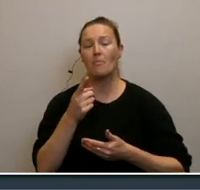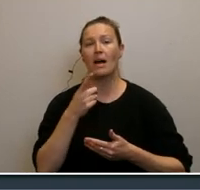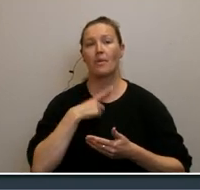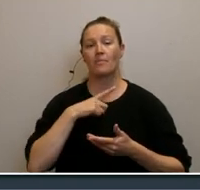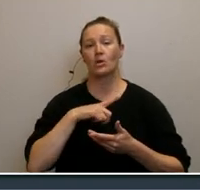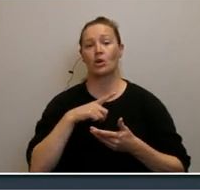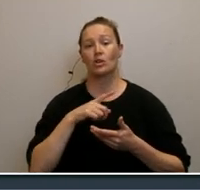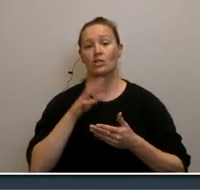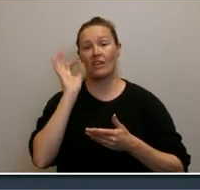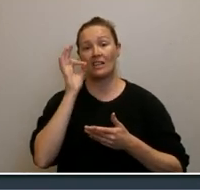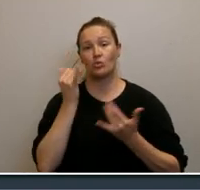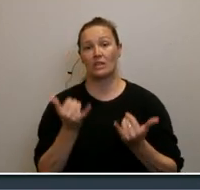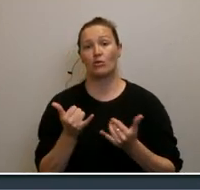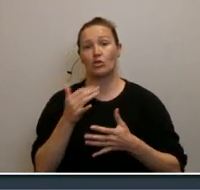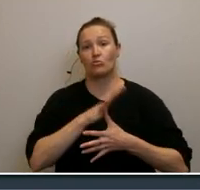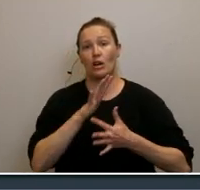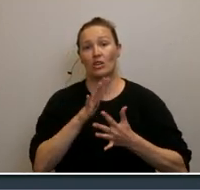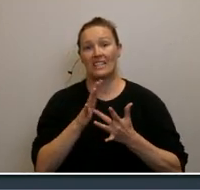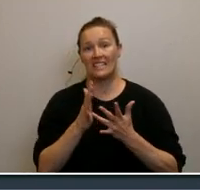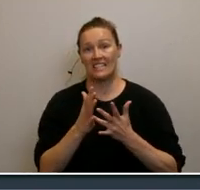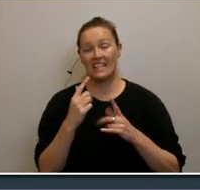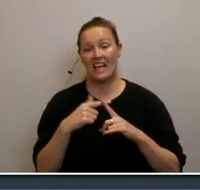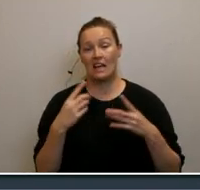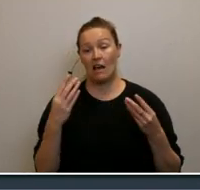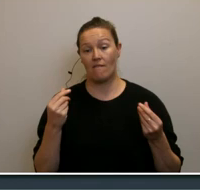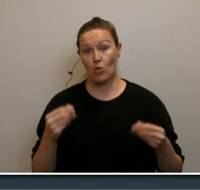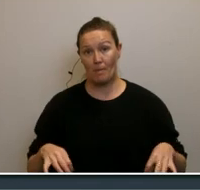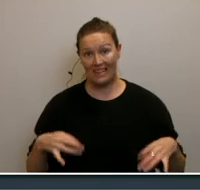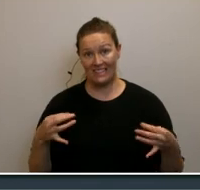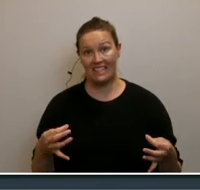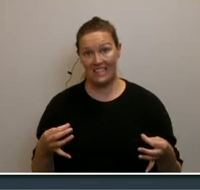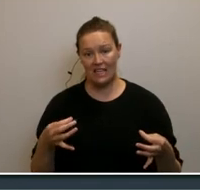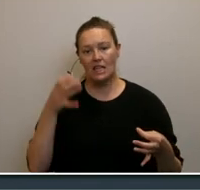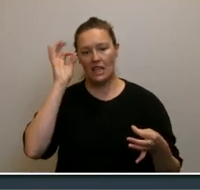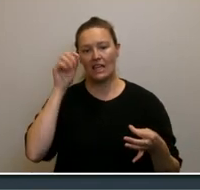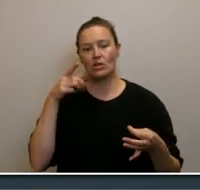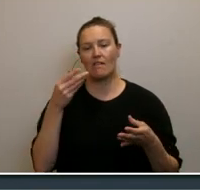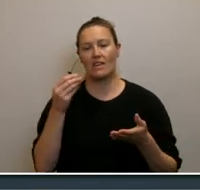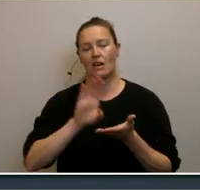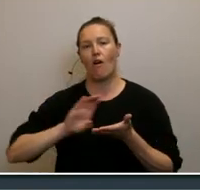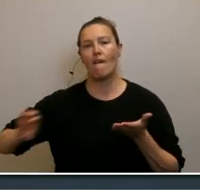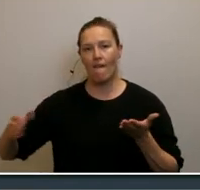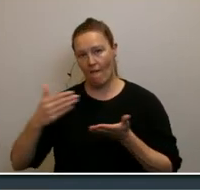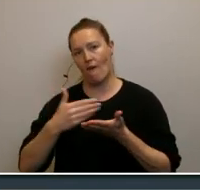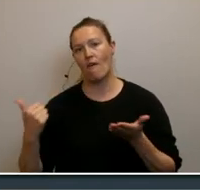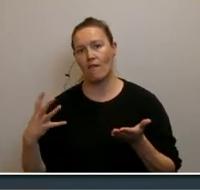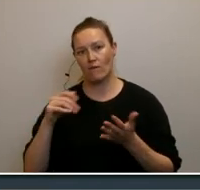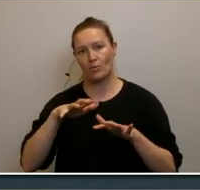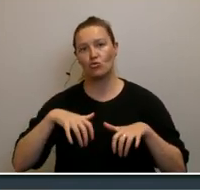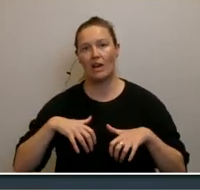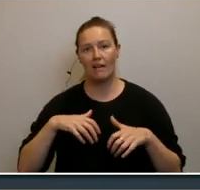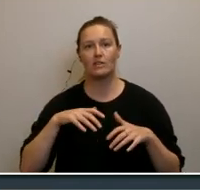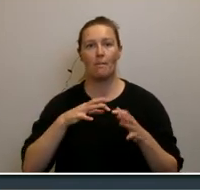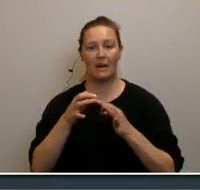to Council's current priorities and affordability, the Council removed this capital funding from the draft plan. In